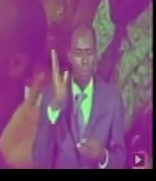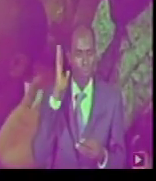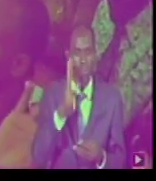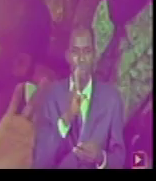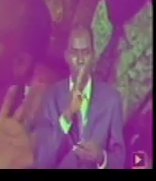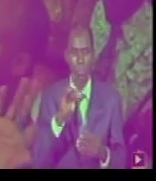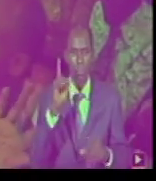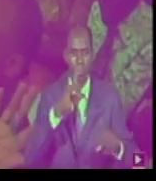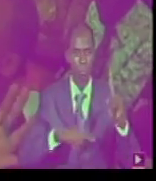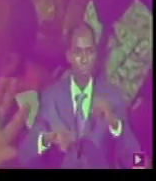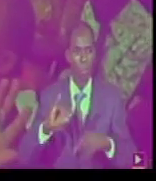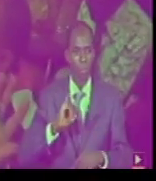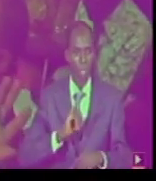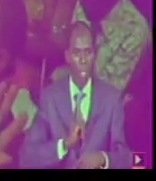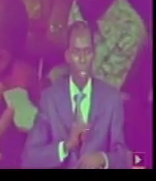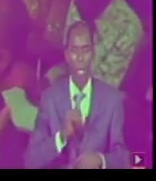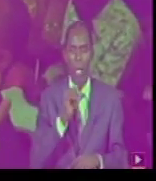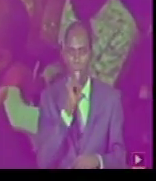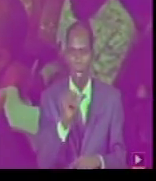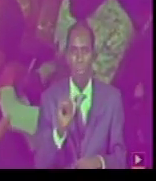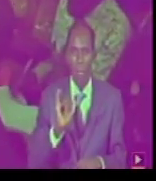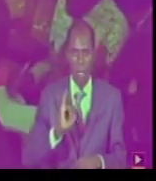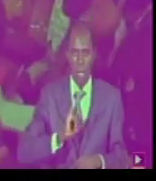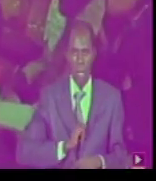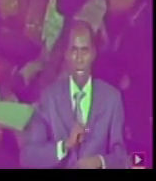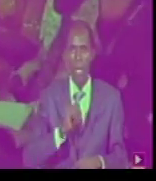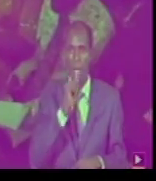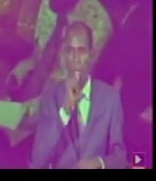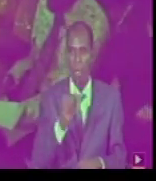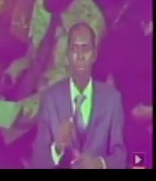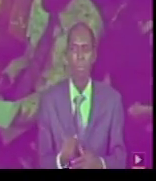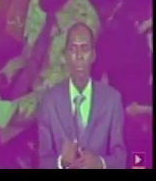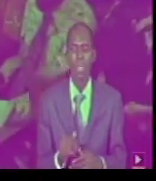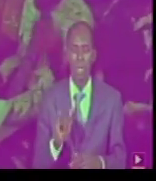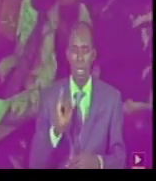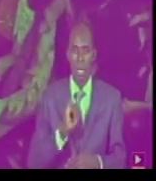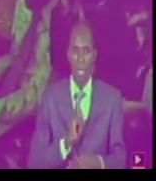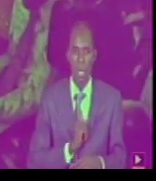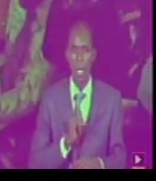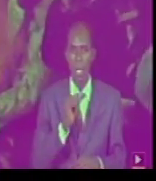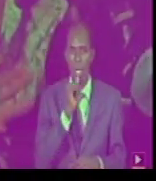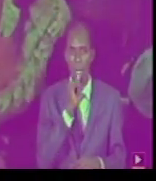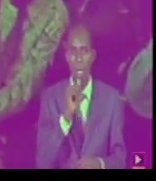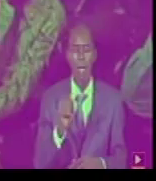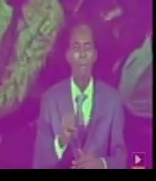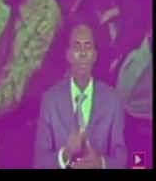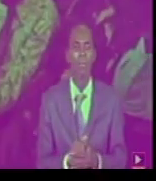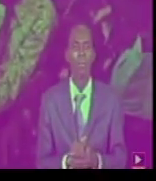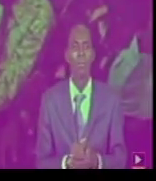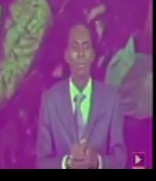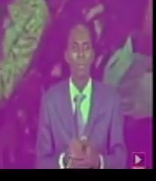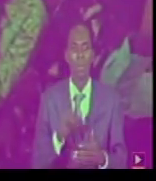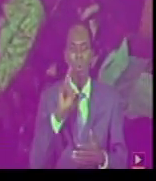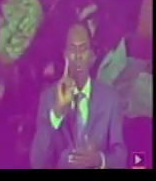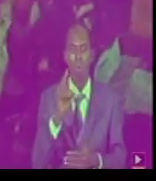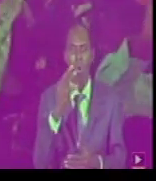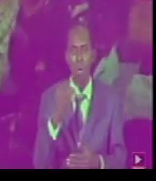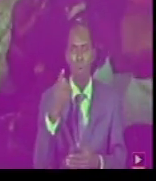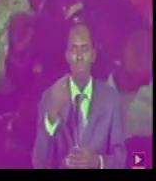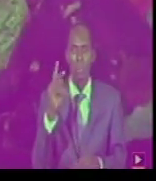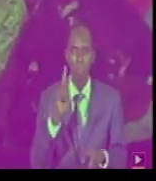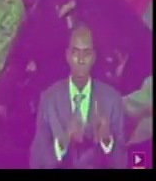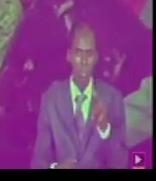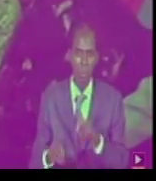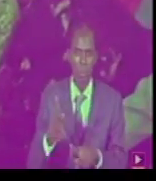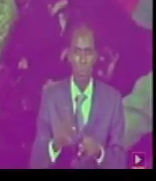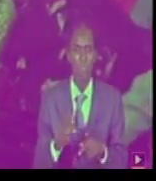am. I said, I am. I said, I am one of the people that